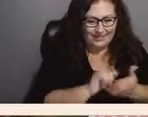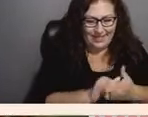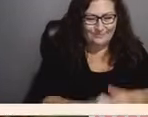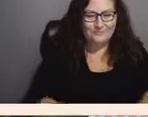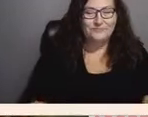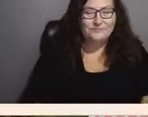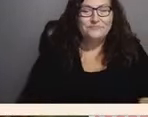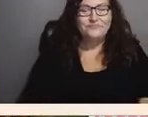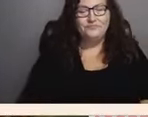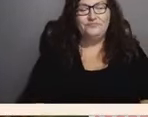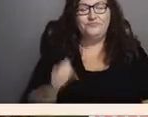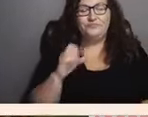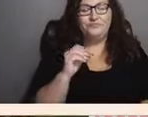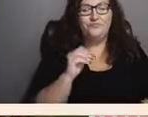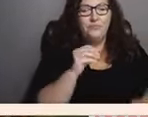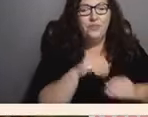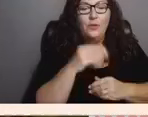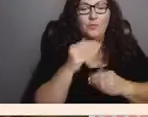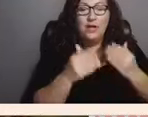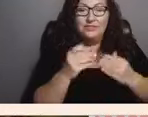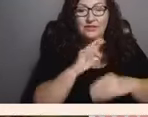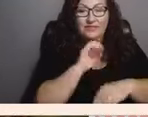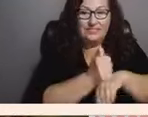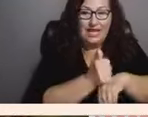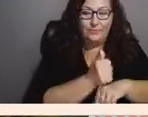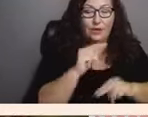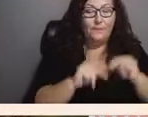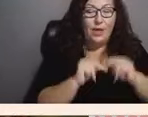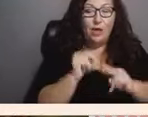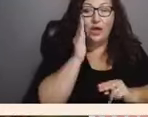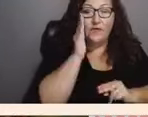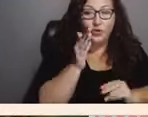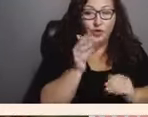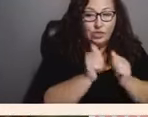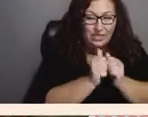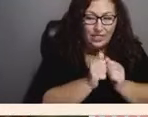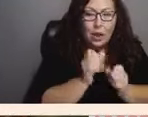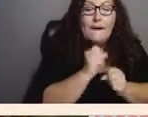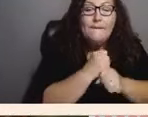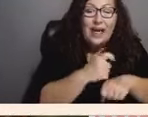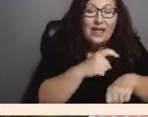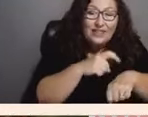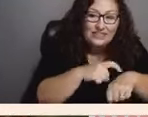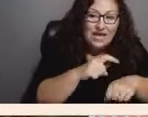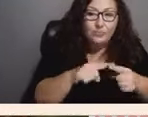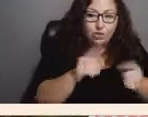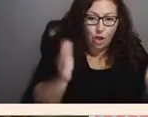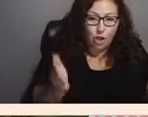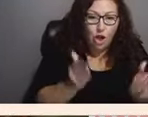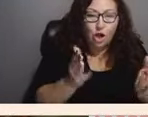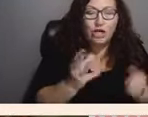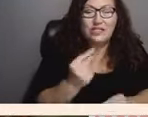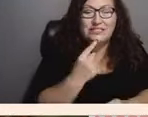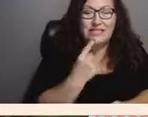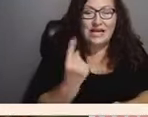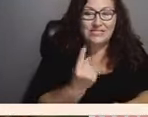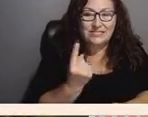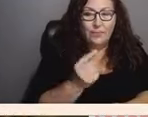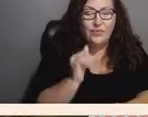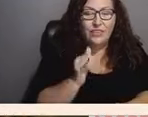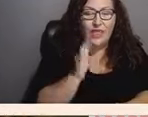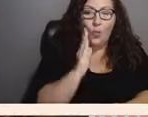So in the process of establishing and building a future together, make the time to encourage and say something that would